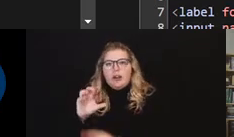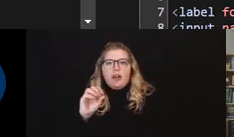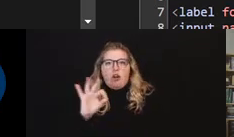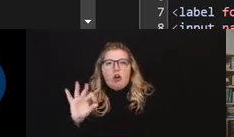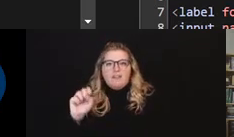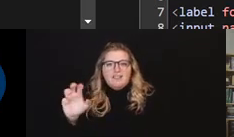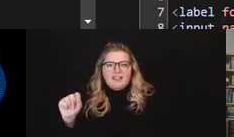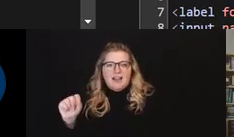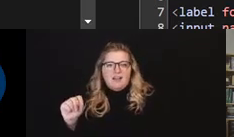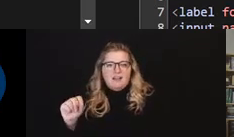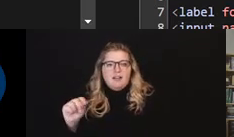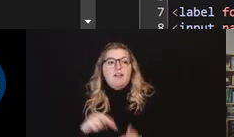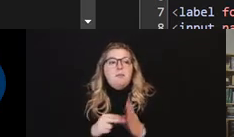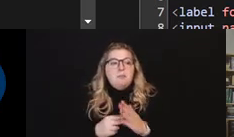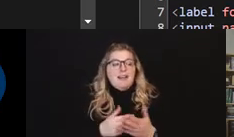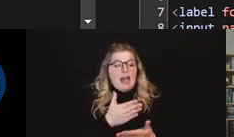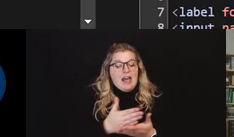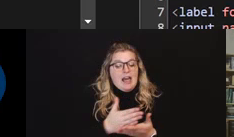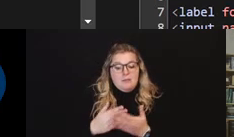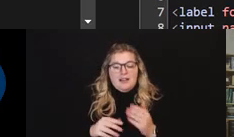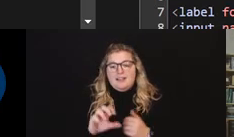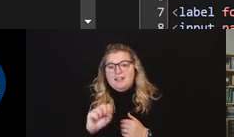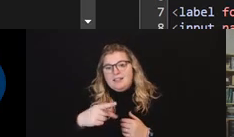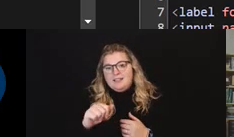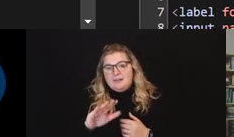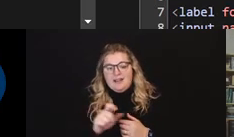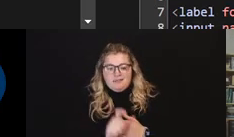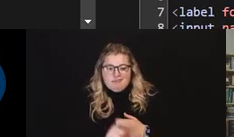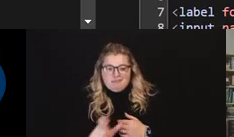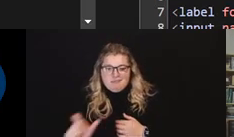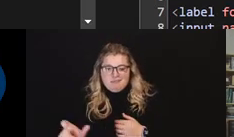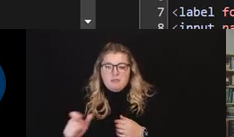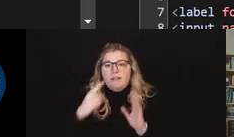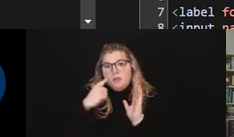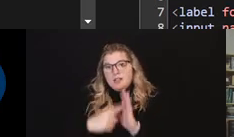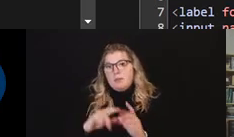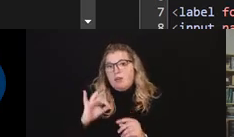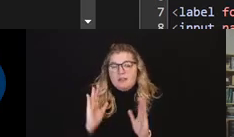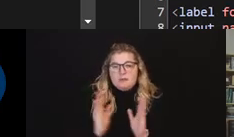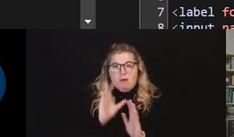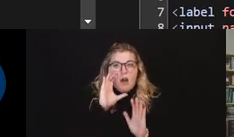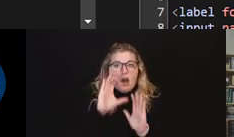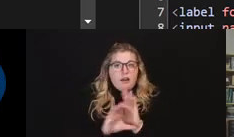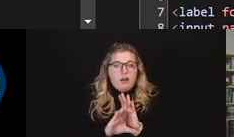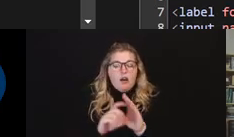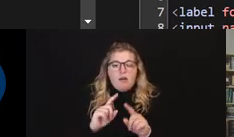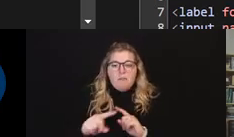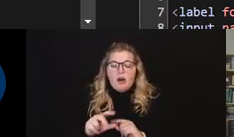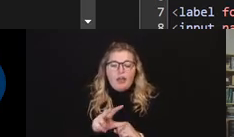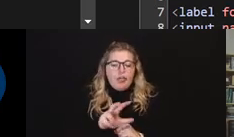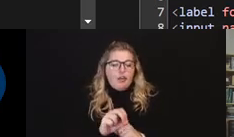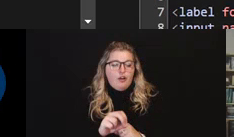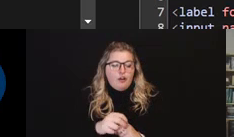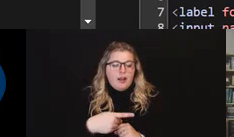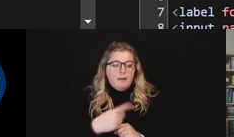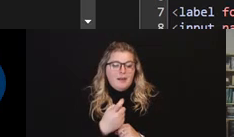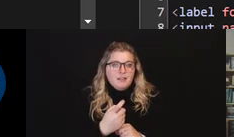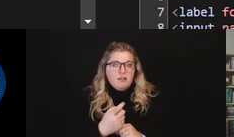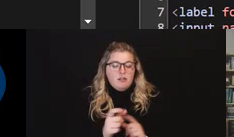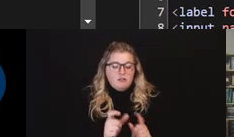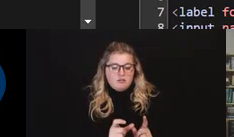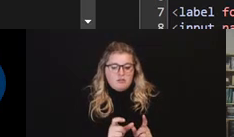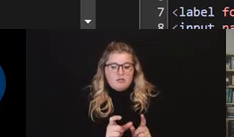space between elements. It's like if I've got a small icon, but then I've got, say, like 30 pixels of space before I get to the next icon.